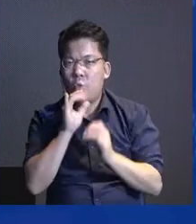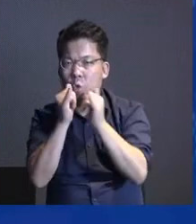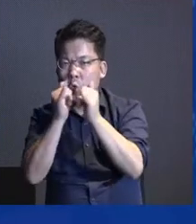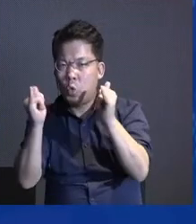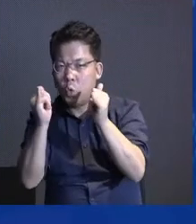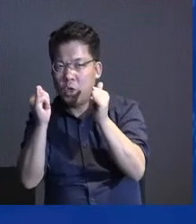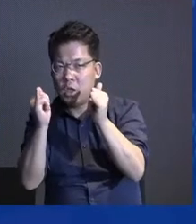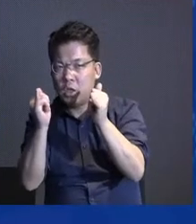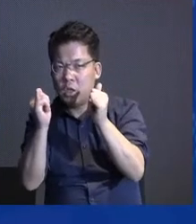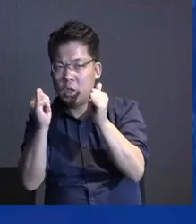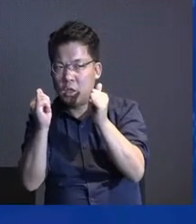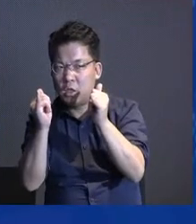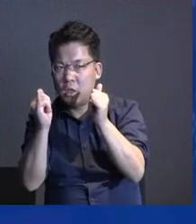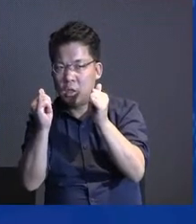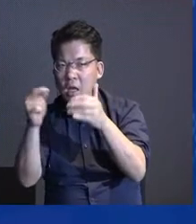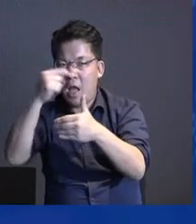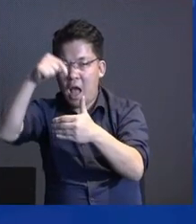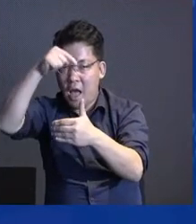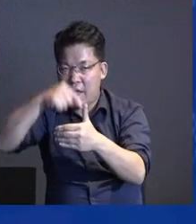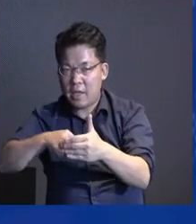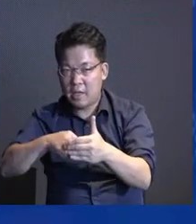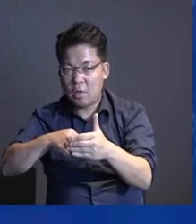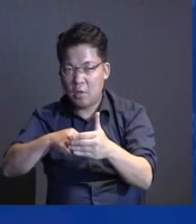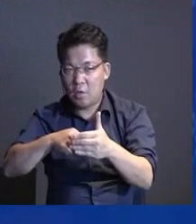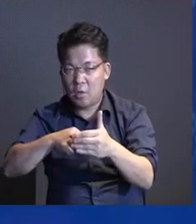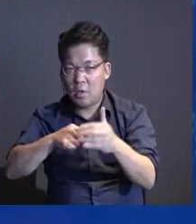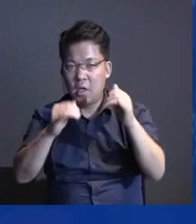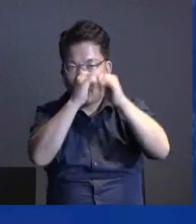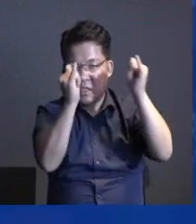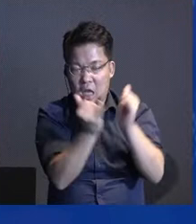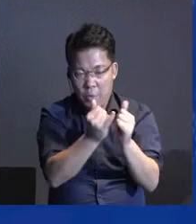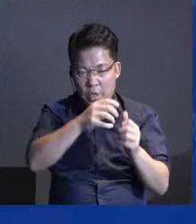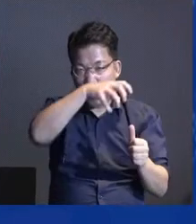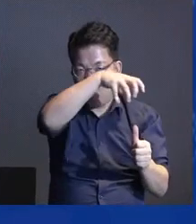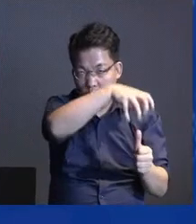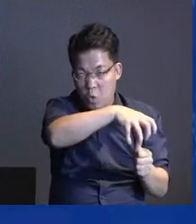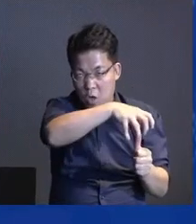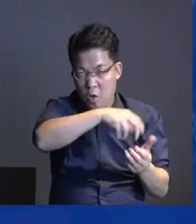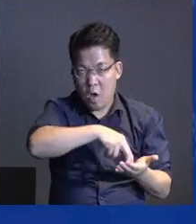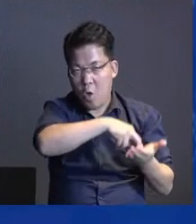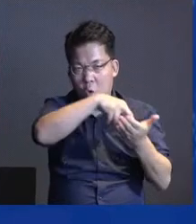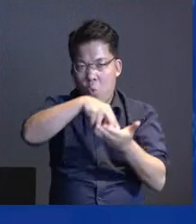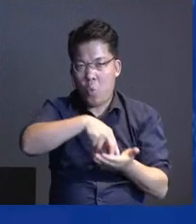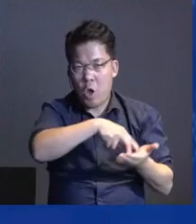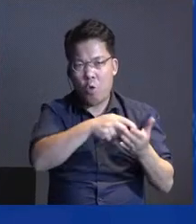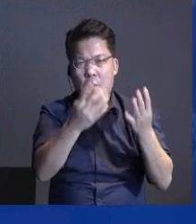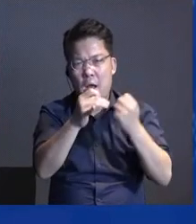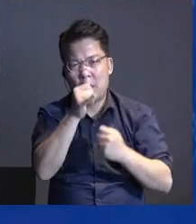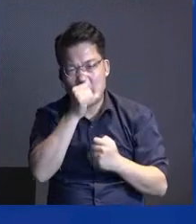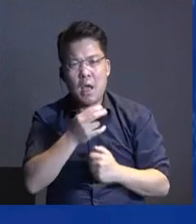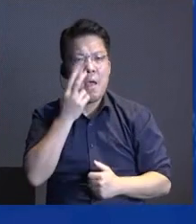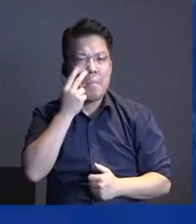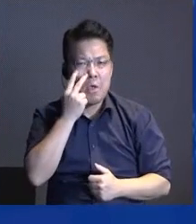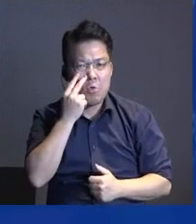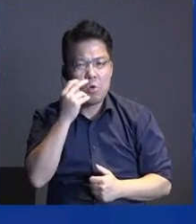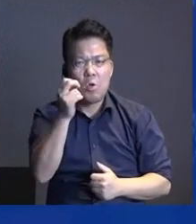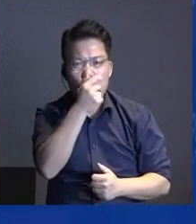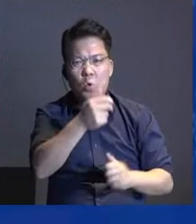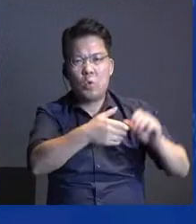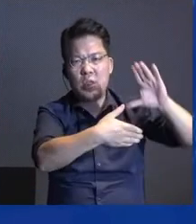people in China, Europe, Latin America, and the States are lonely. Social isolation and loneliness are